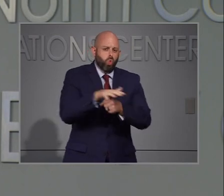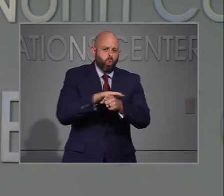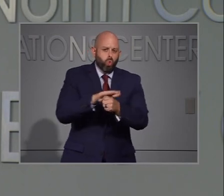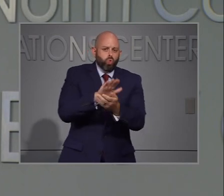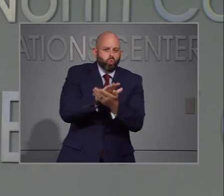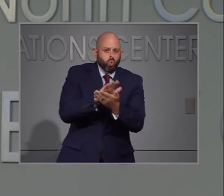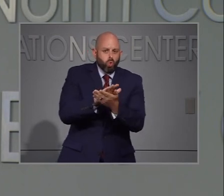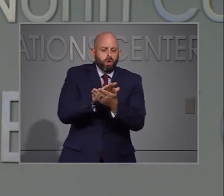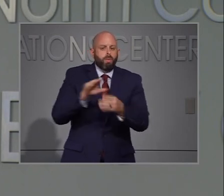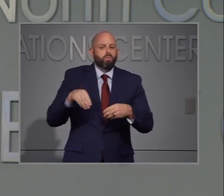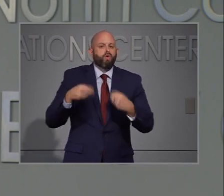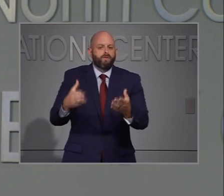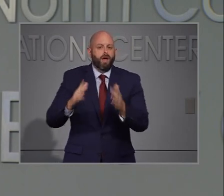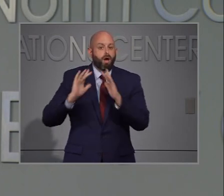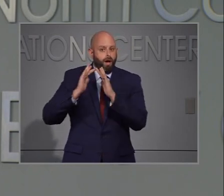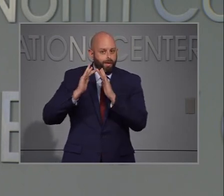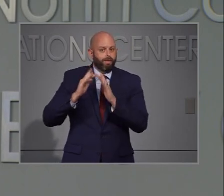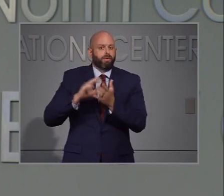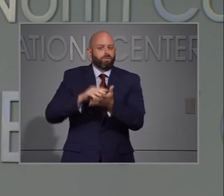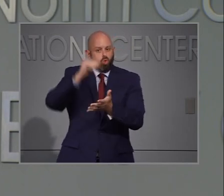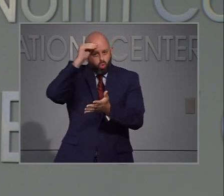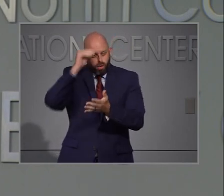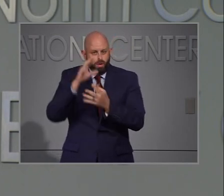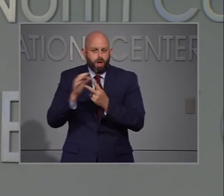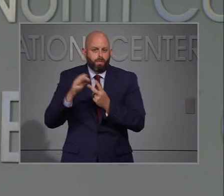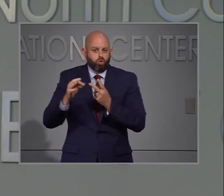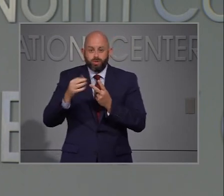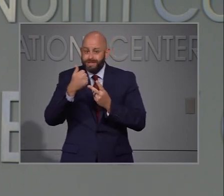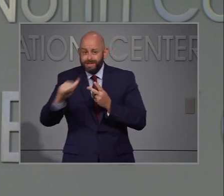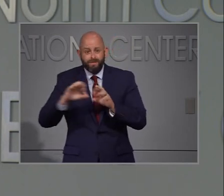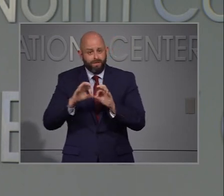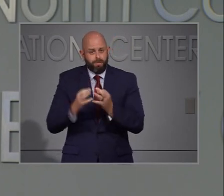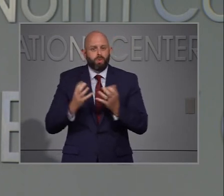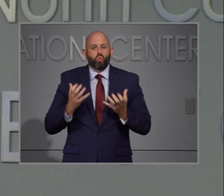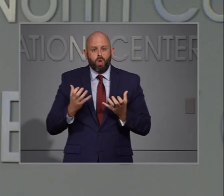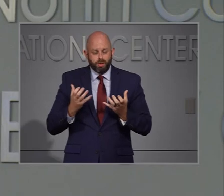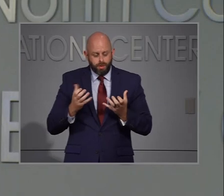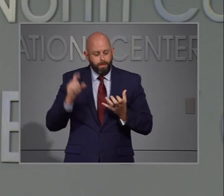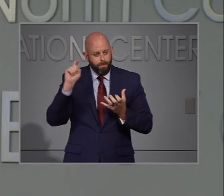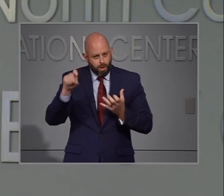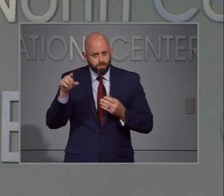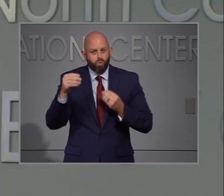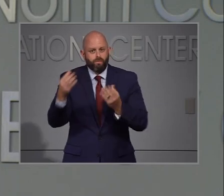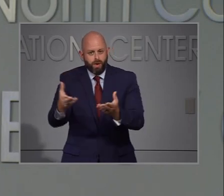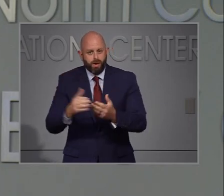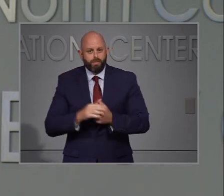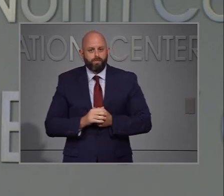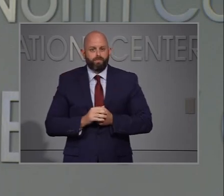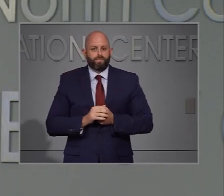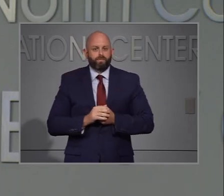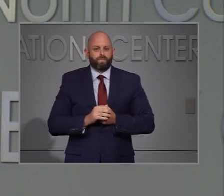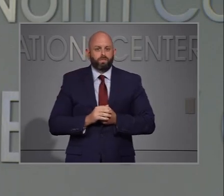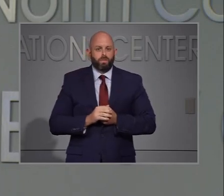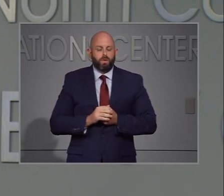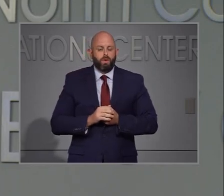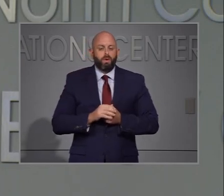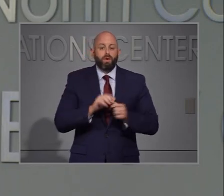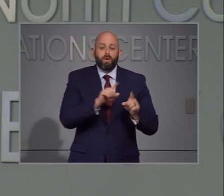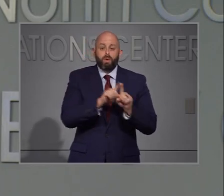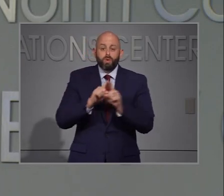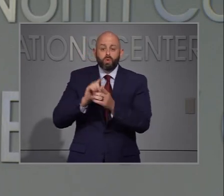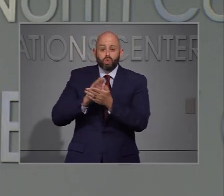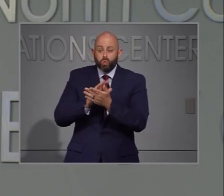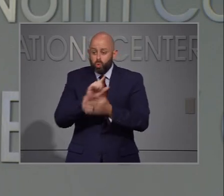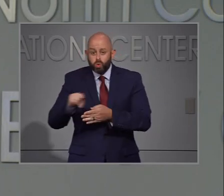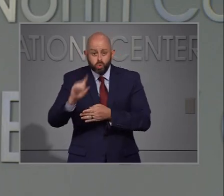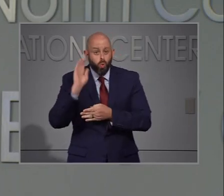remote learning options for any child who chooses it. In addition, school districts will have the option